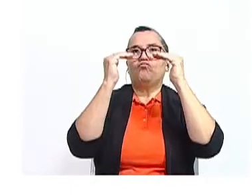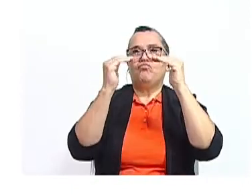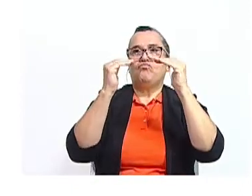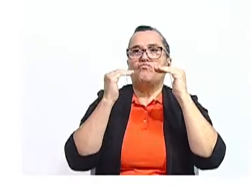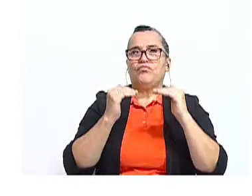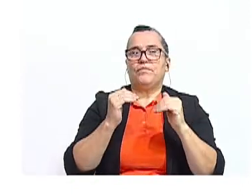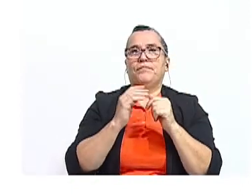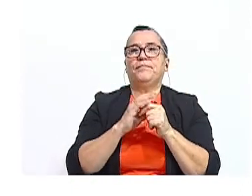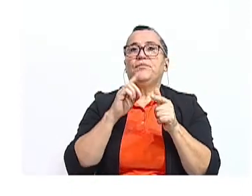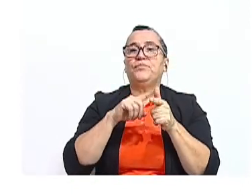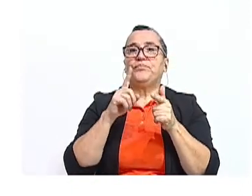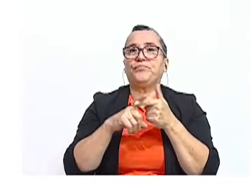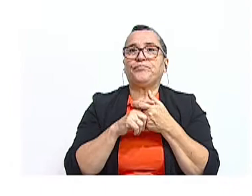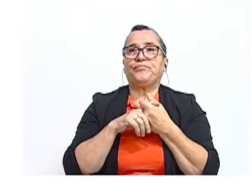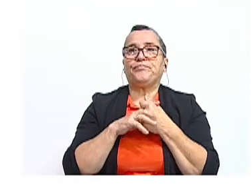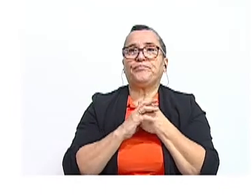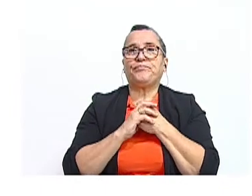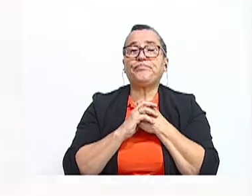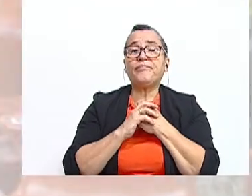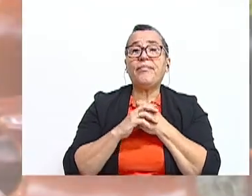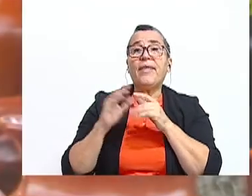so